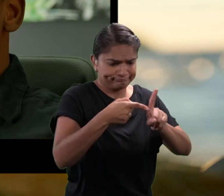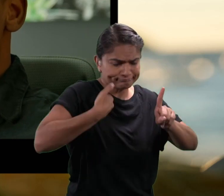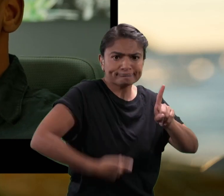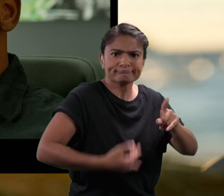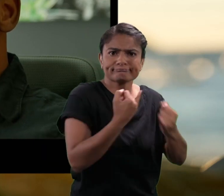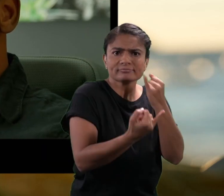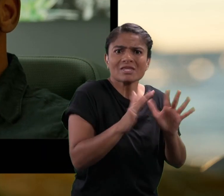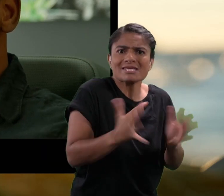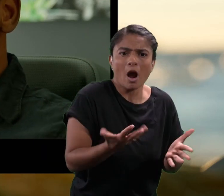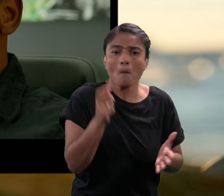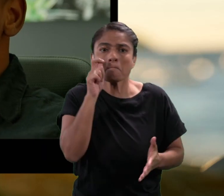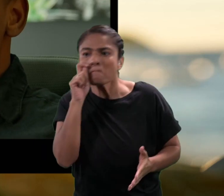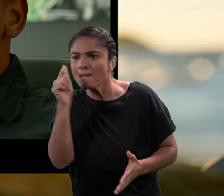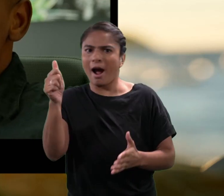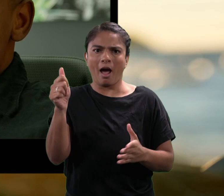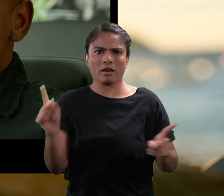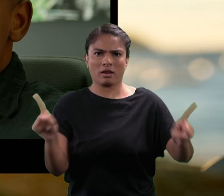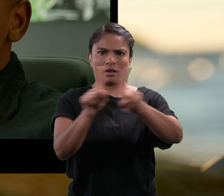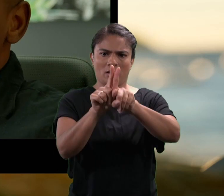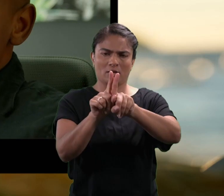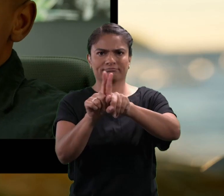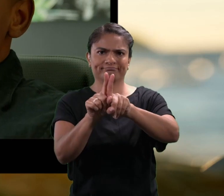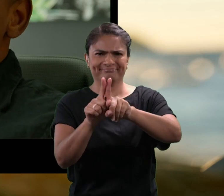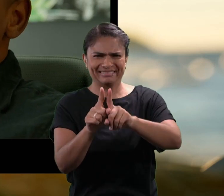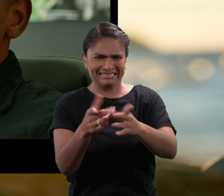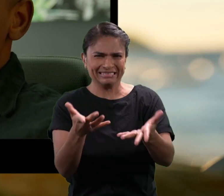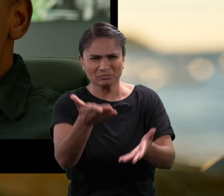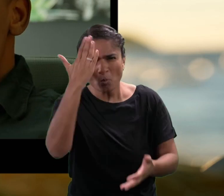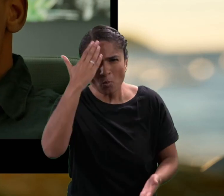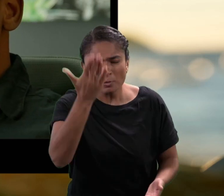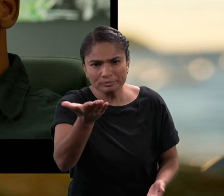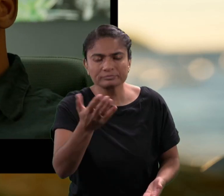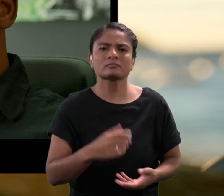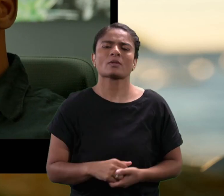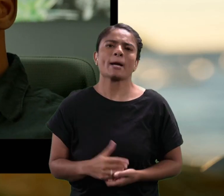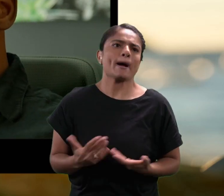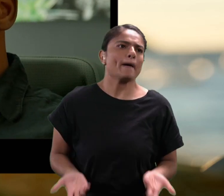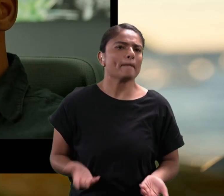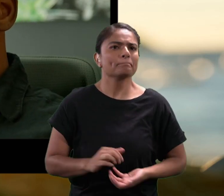sexuality and how one can be masculine within their own way,